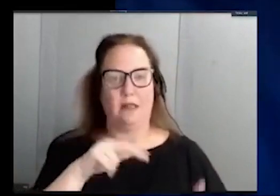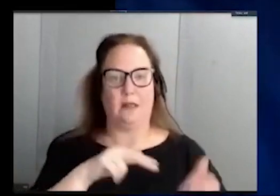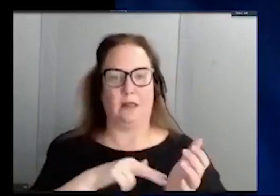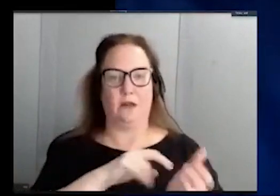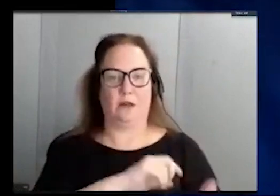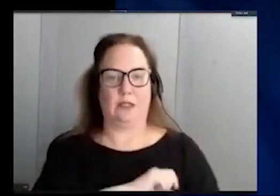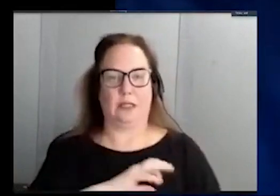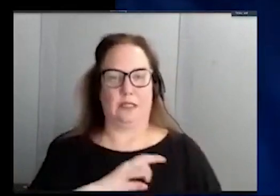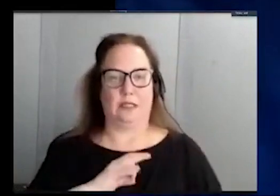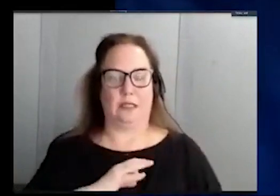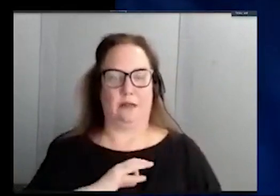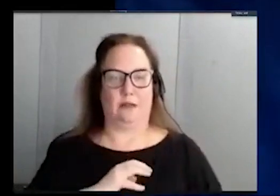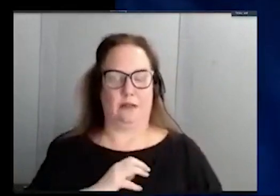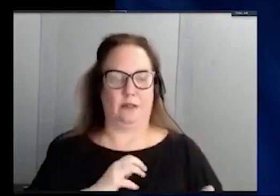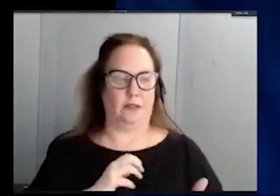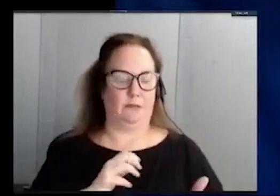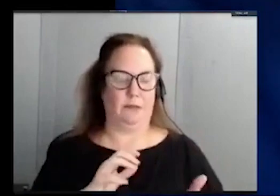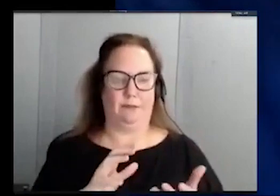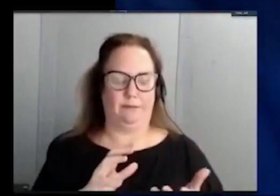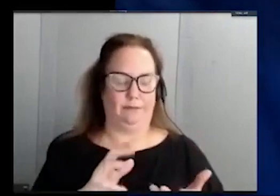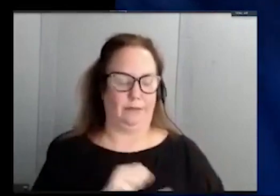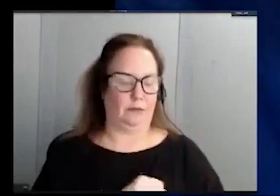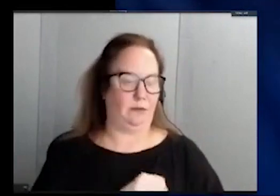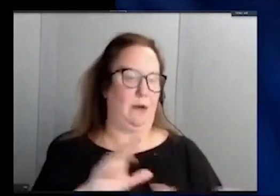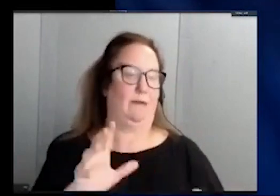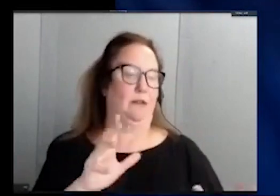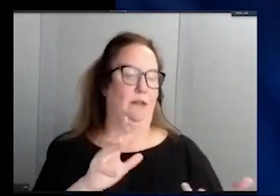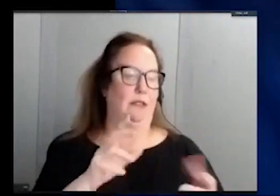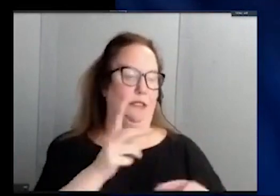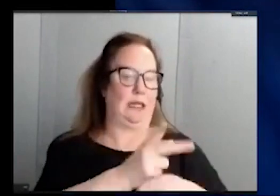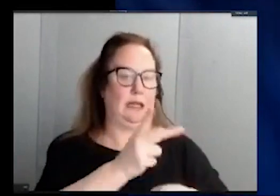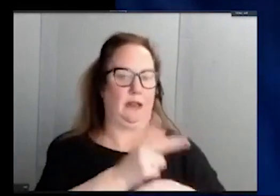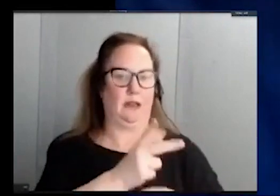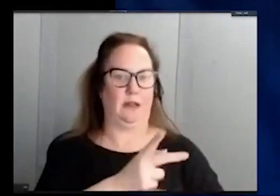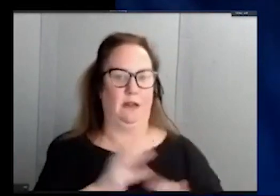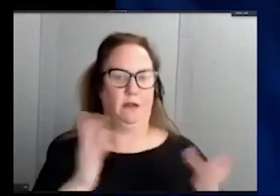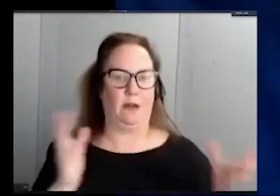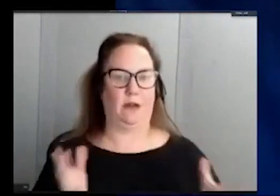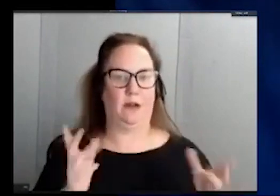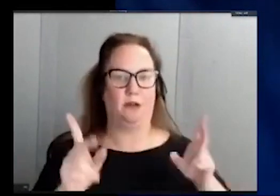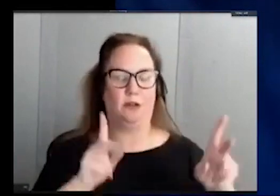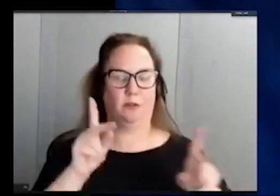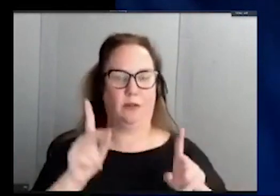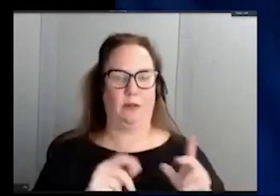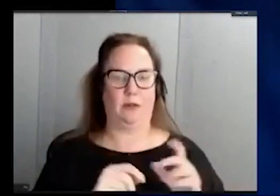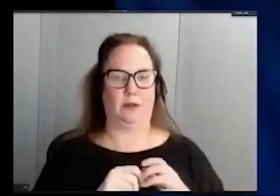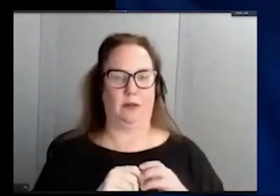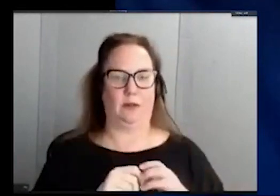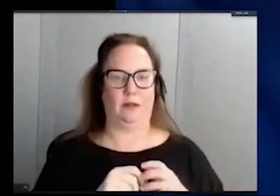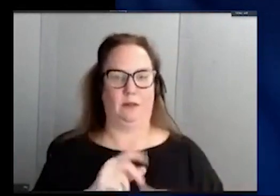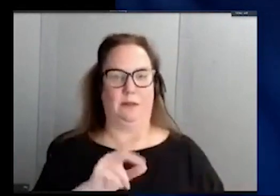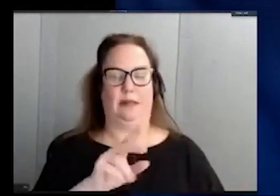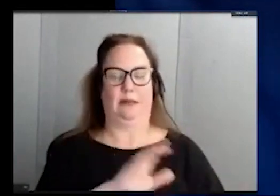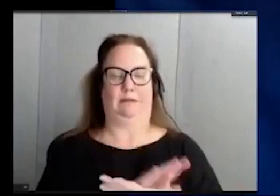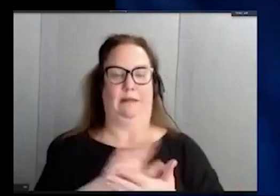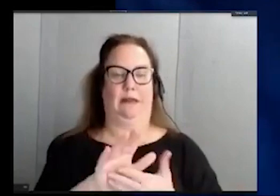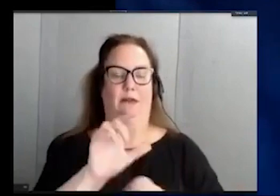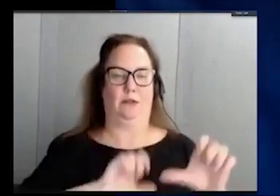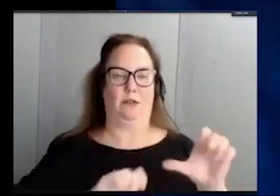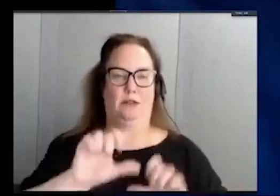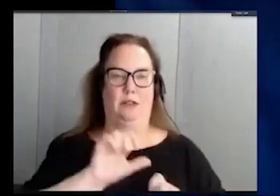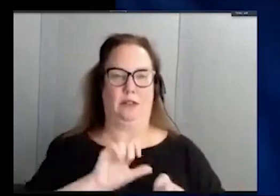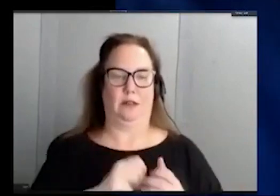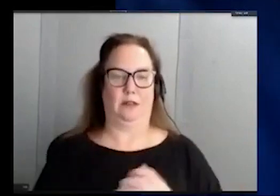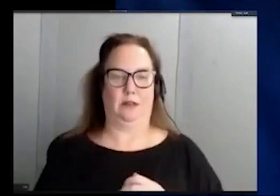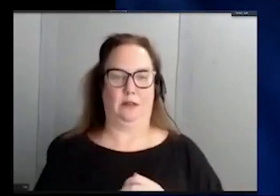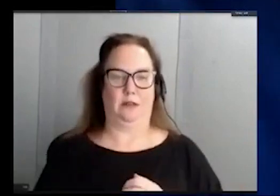obviously has been ravaged taking care of this. I would just encourage people, you know, to be kind. I mean, the last